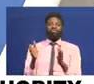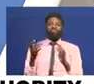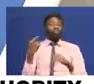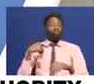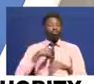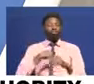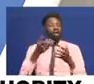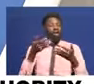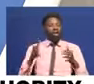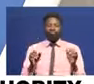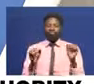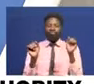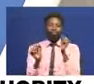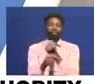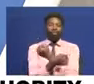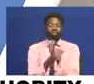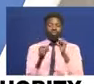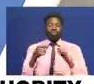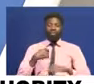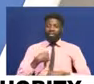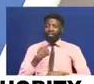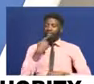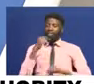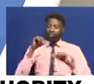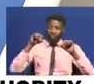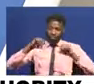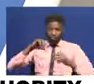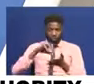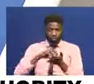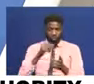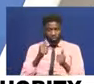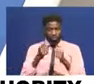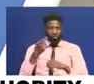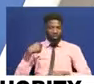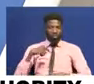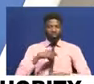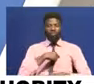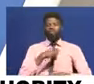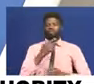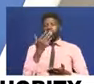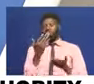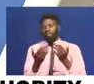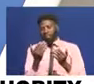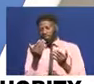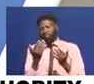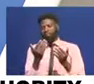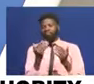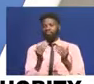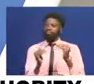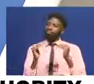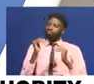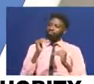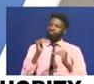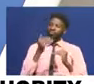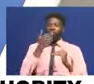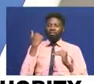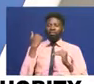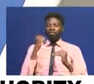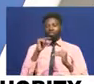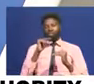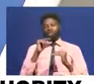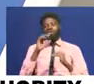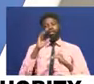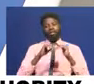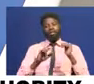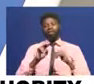pass. And I've said worst case scenario will end up slightly better than we were before we started. So I want to allay those